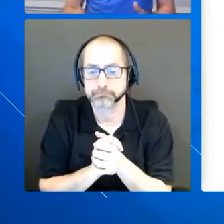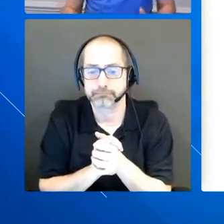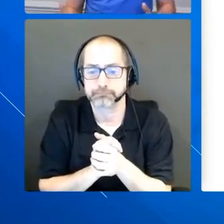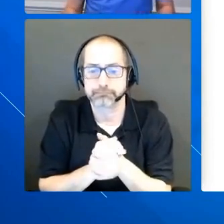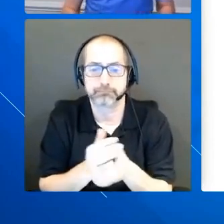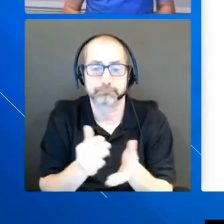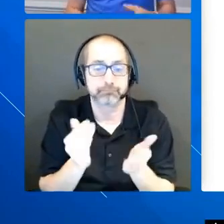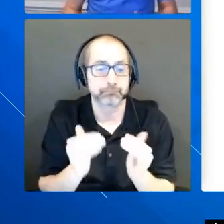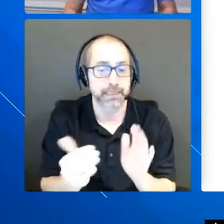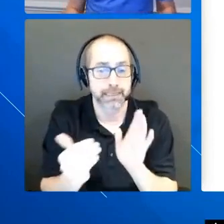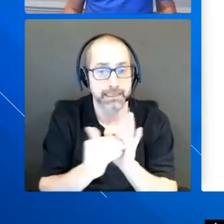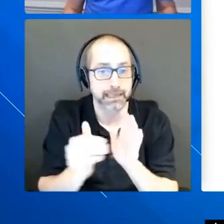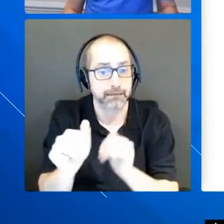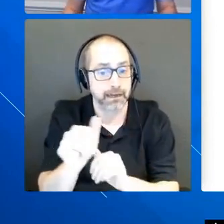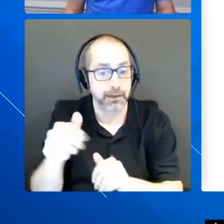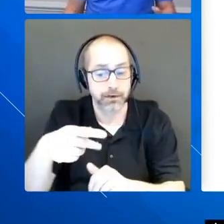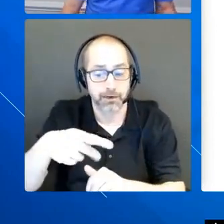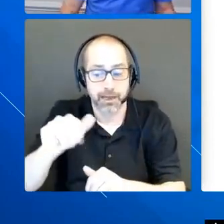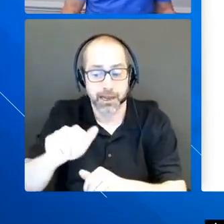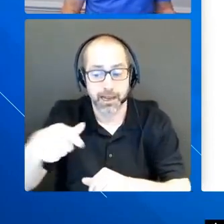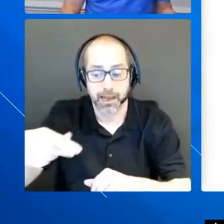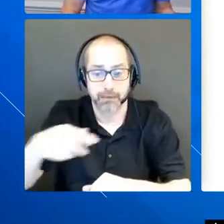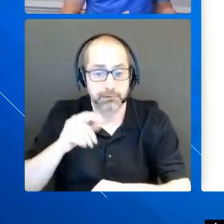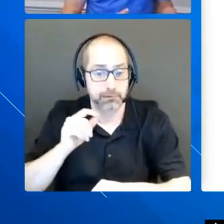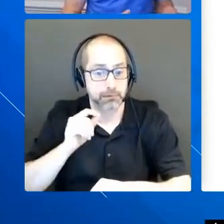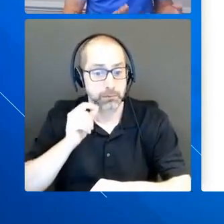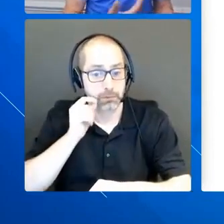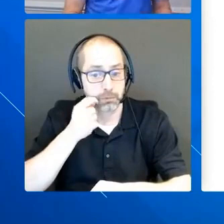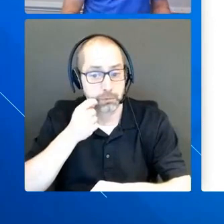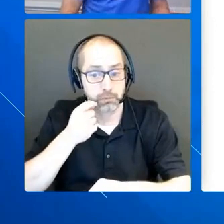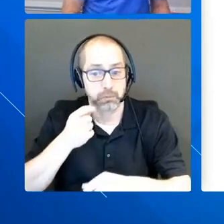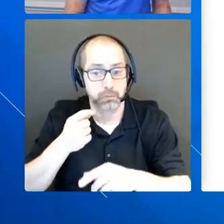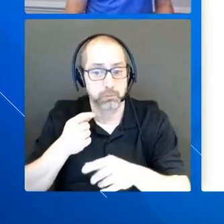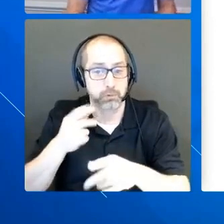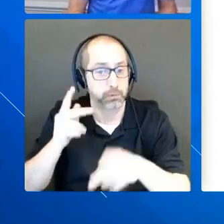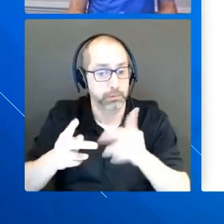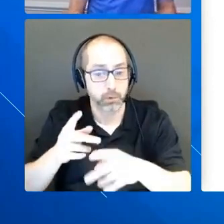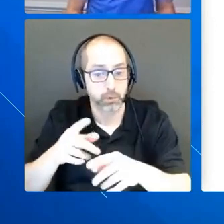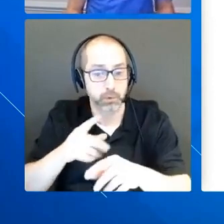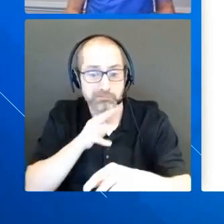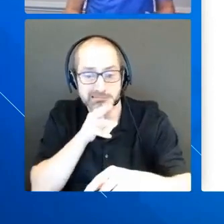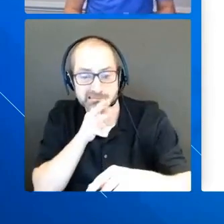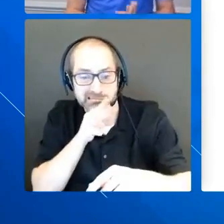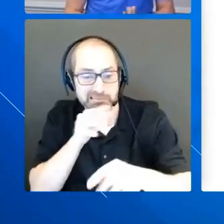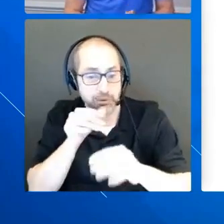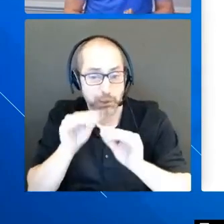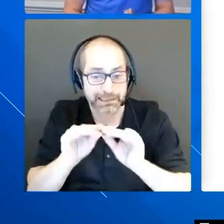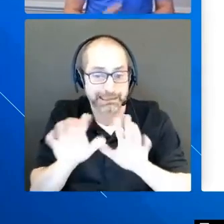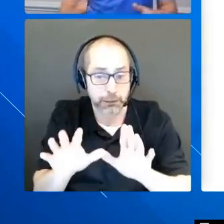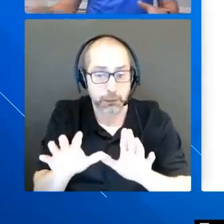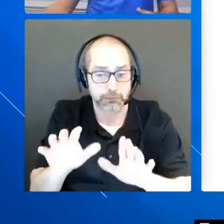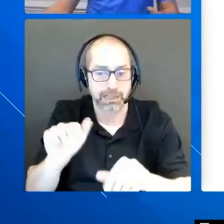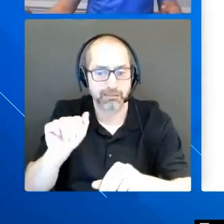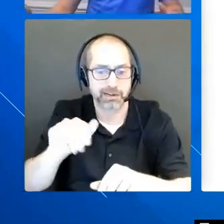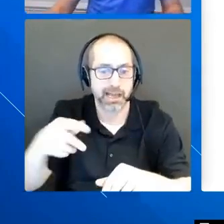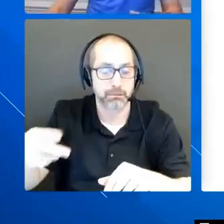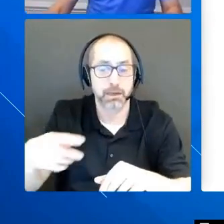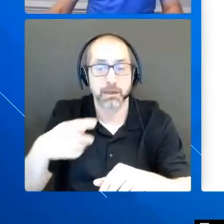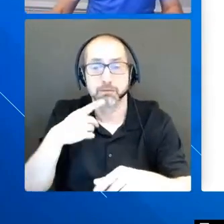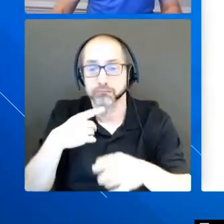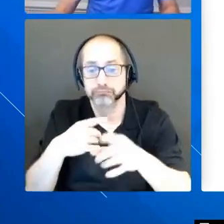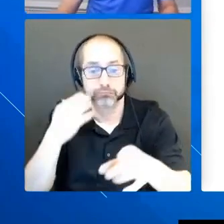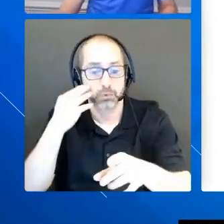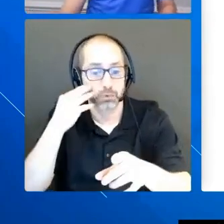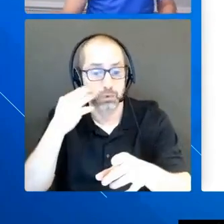And again, just like users who have hearing issues, apps help users who have difficulty speaking. For those of you out there who don't have, or do have any type of